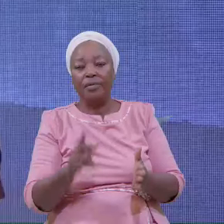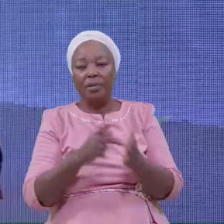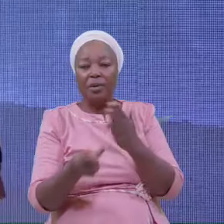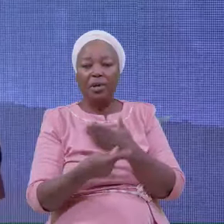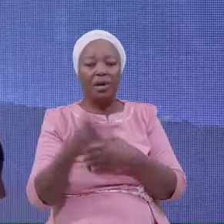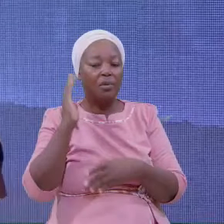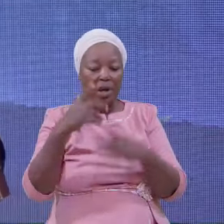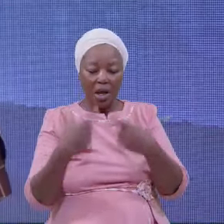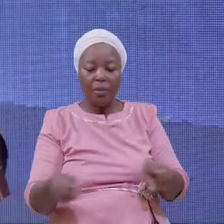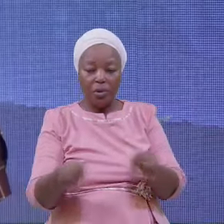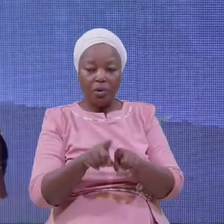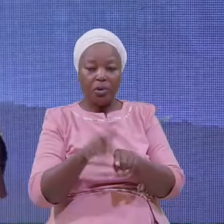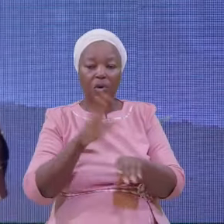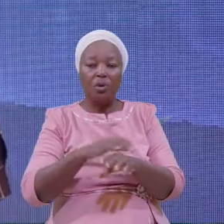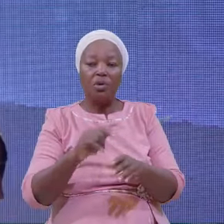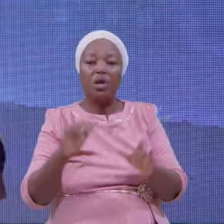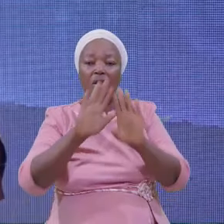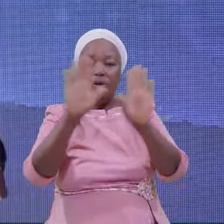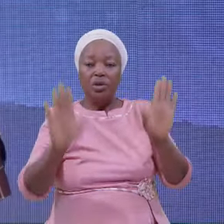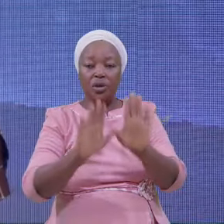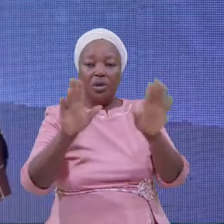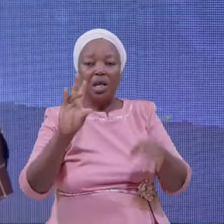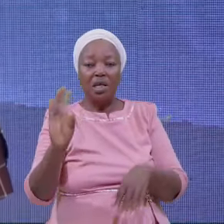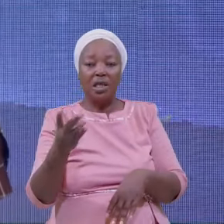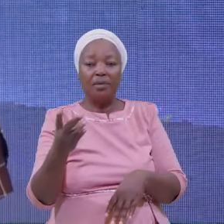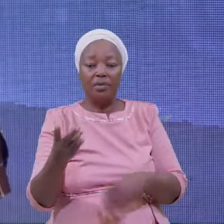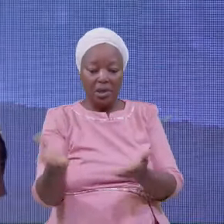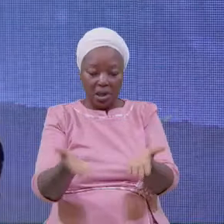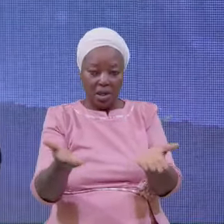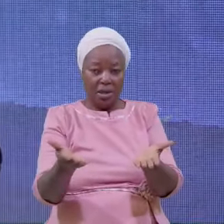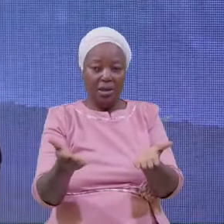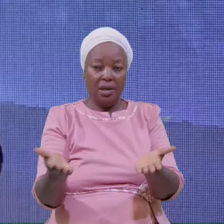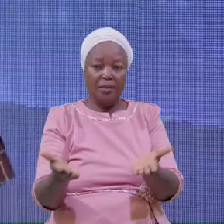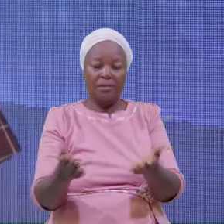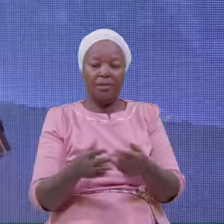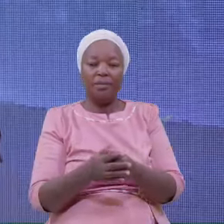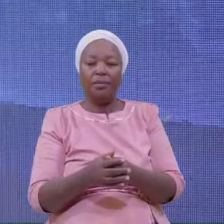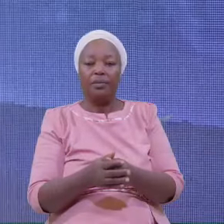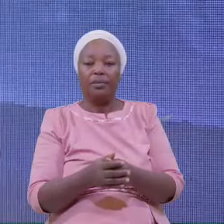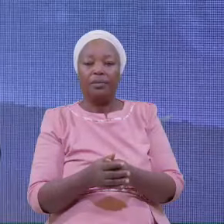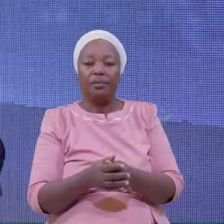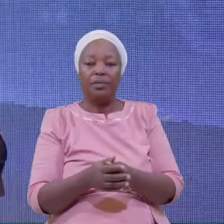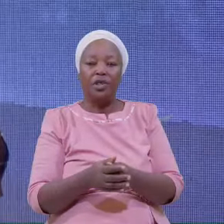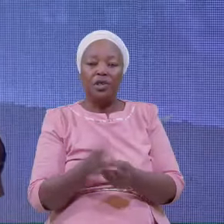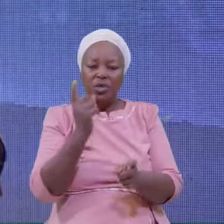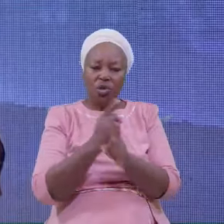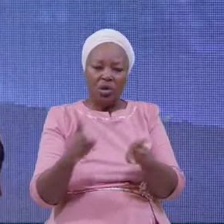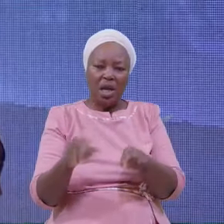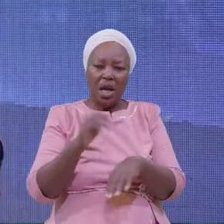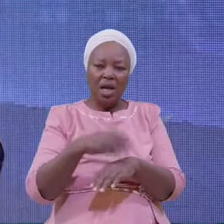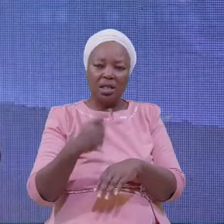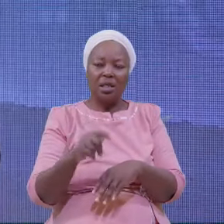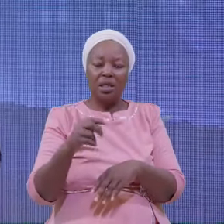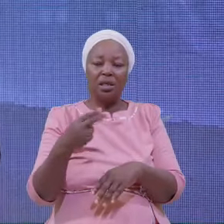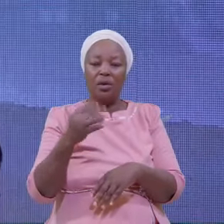7th here in this venue. By the hall, by the right hand, which I've been pointing to you,